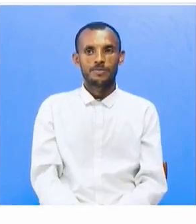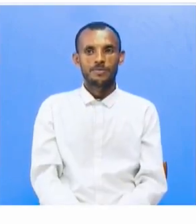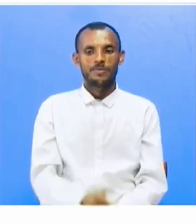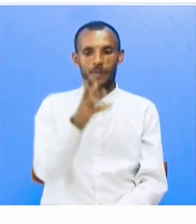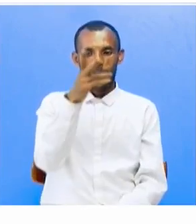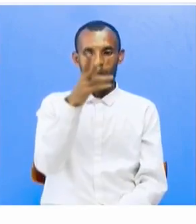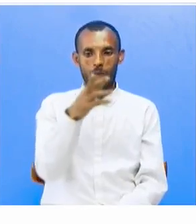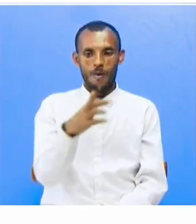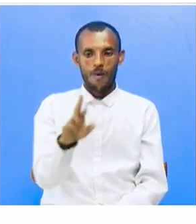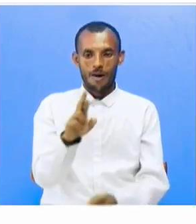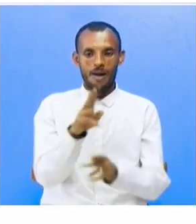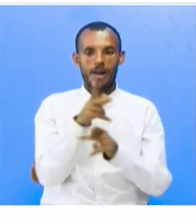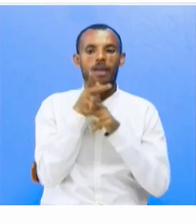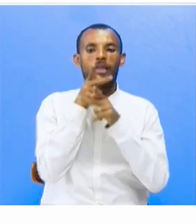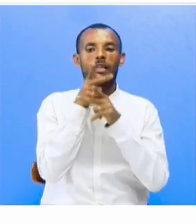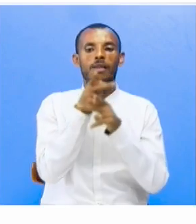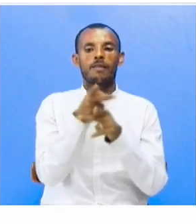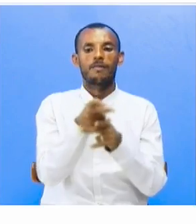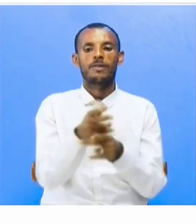or invested.